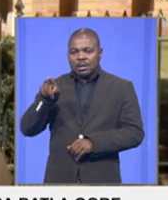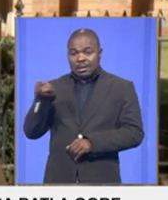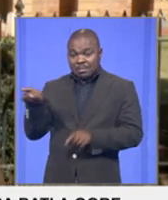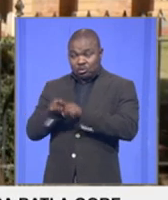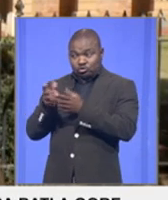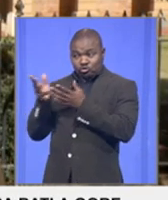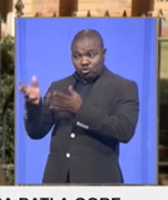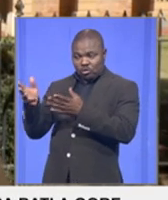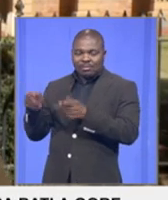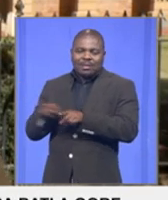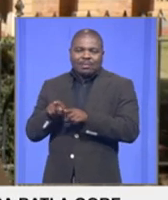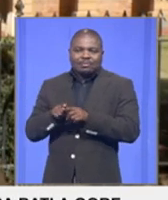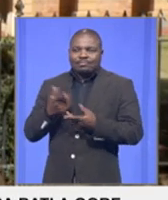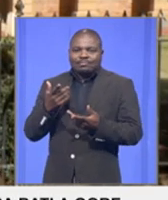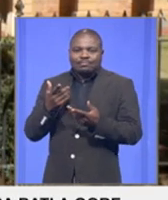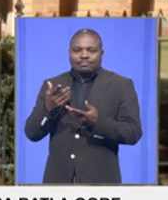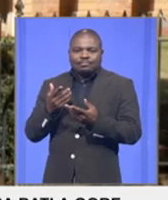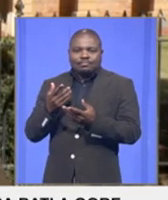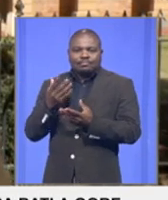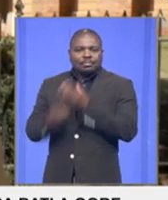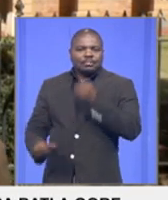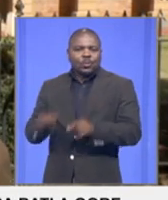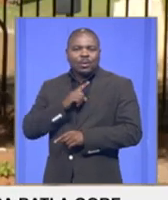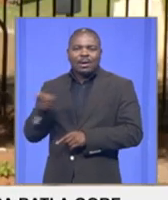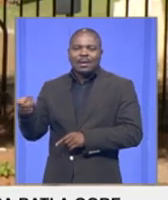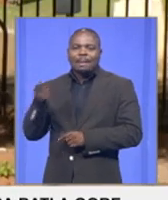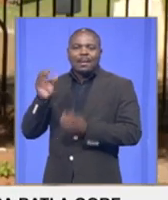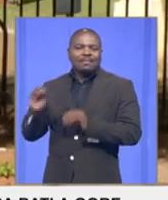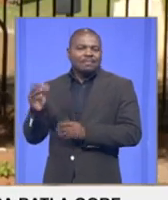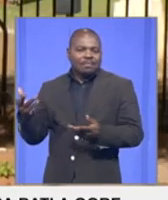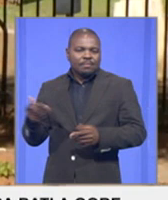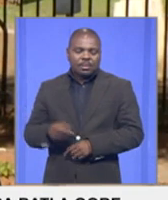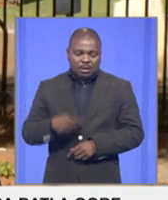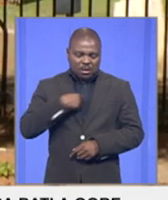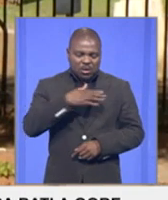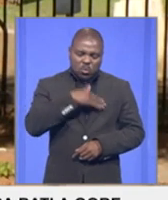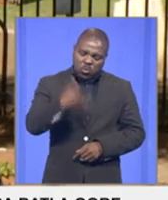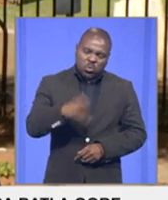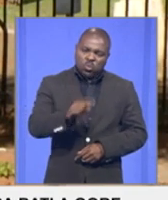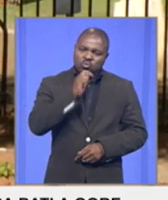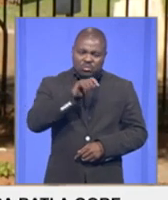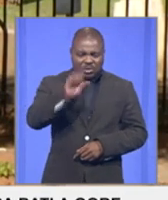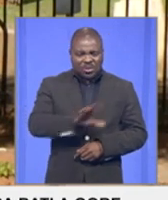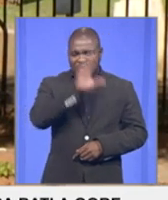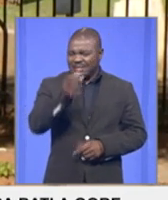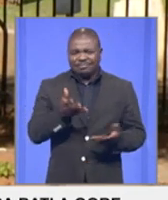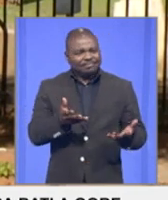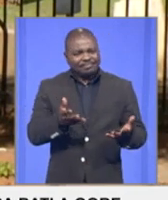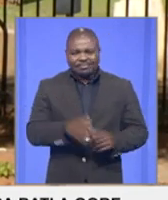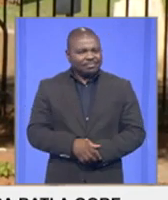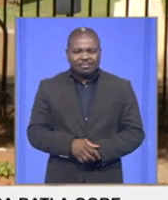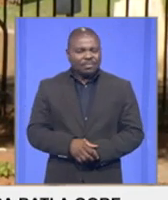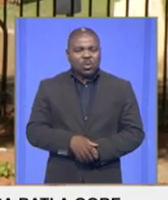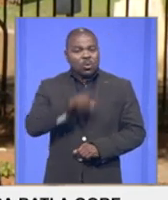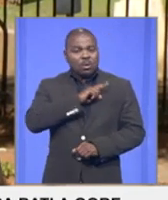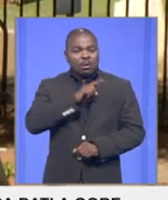ba get away like ka murder simply because ona le tšhelete. Ke bohloko haholo ka ntse tsa lang naheng ena ya rona ena mo ile gore re